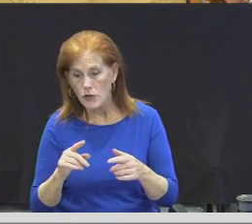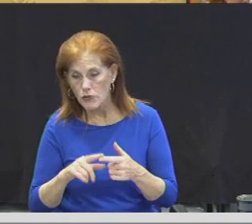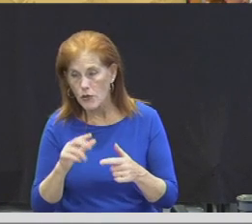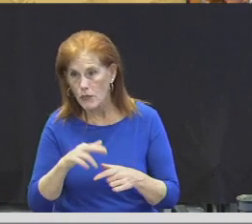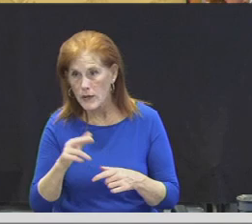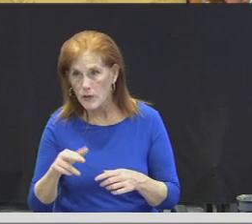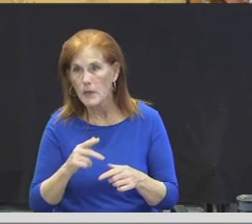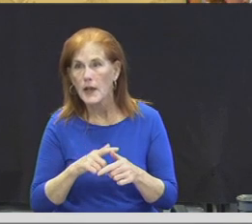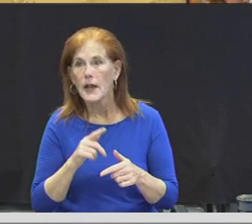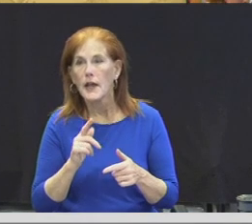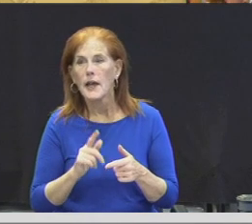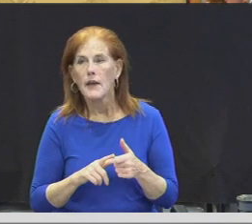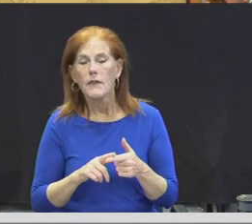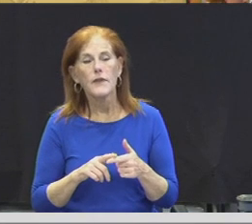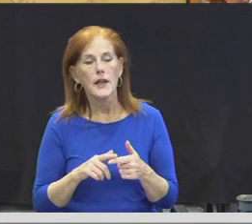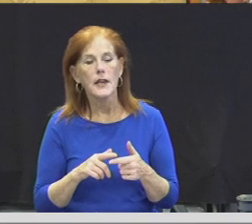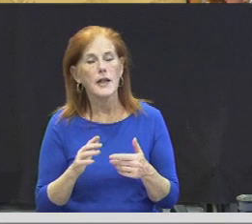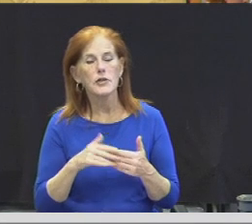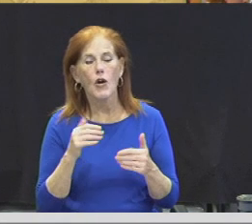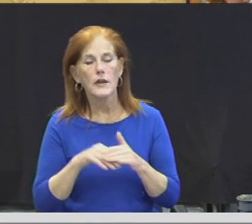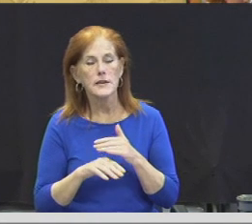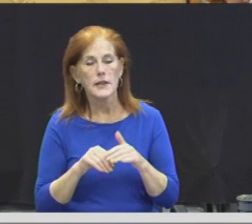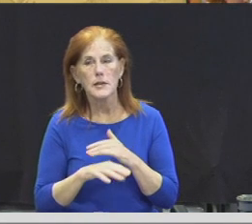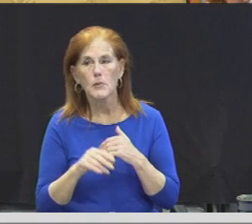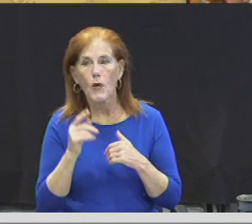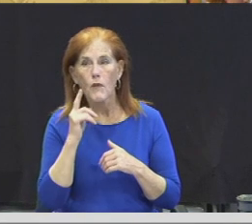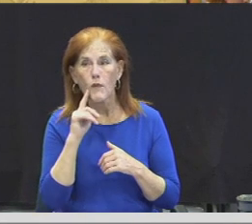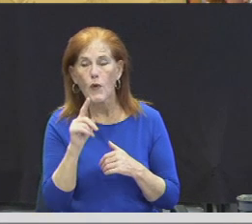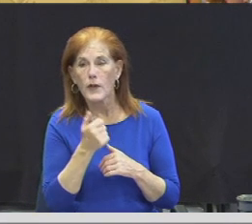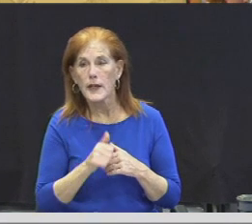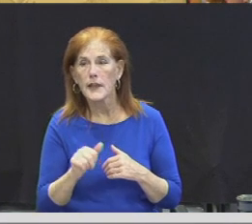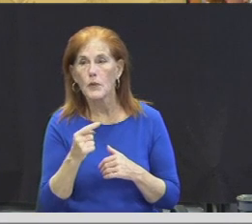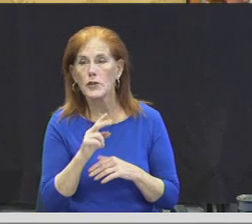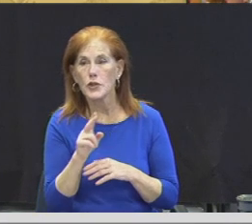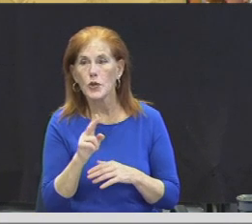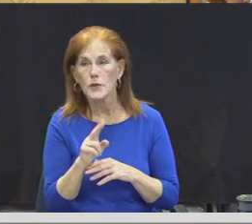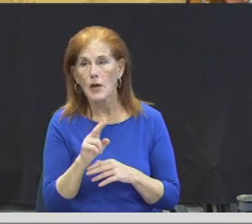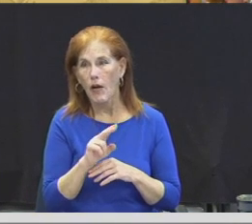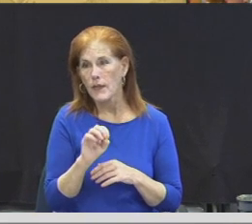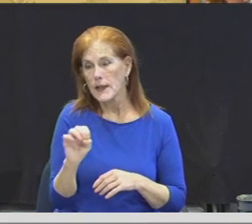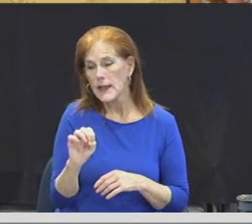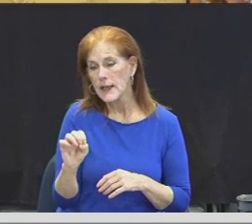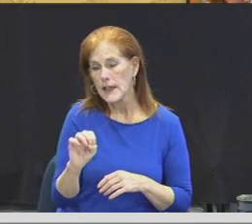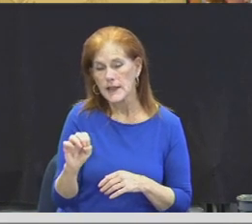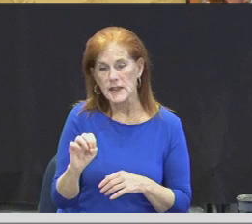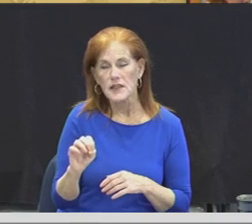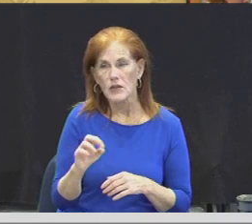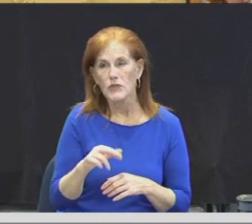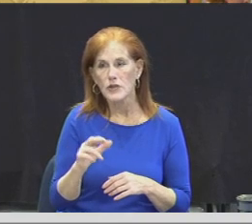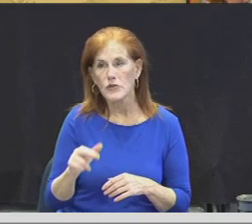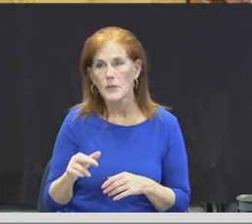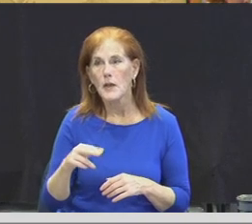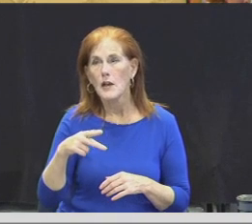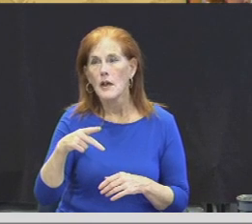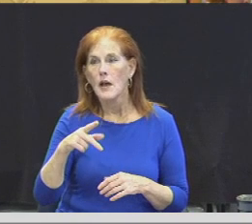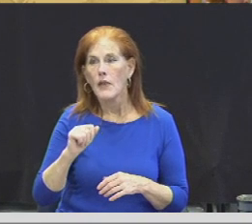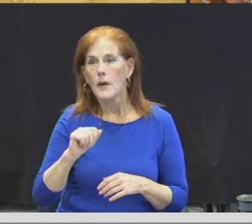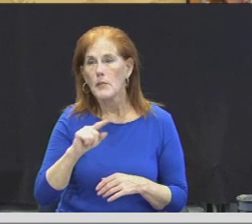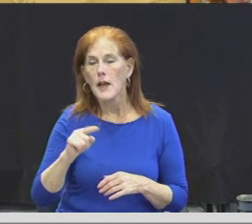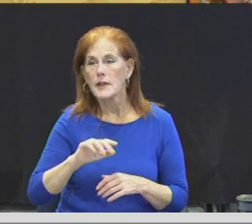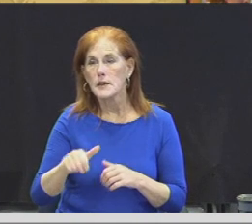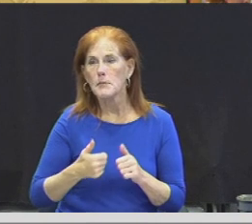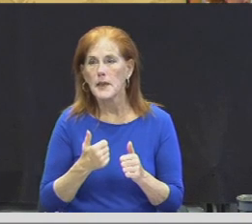then it's park accessible restrooms for just the wider park users on the east, open to the park at large. There's a plaza behind the